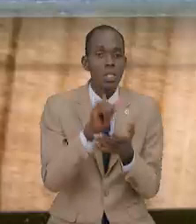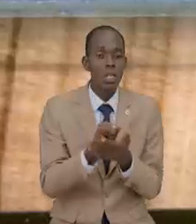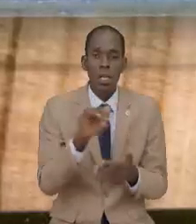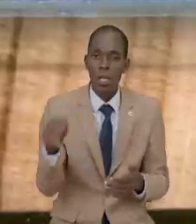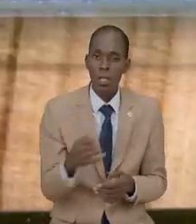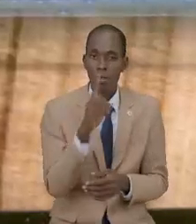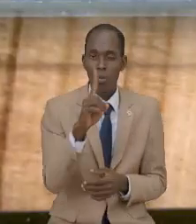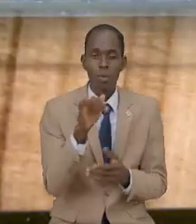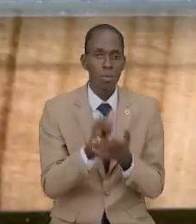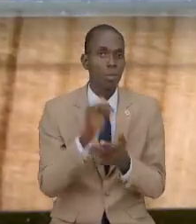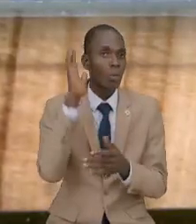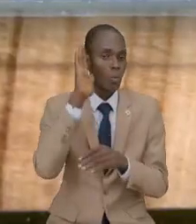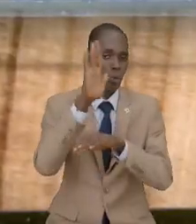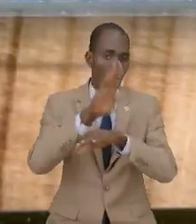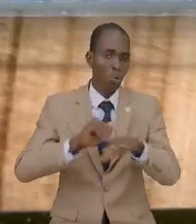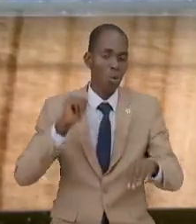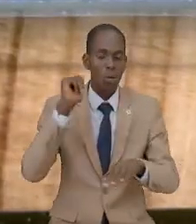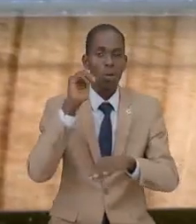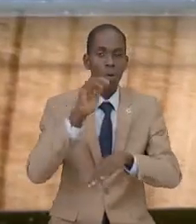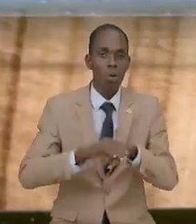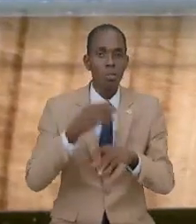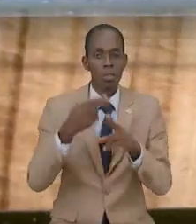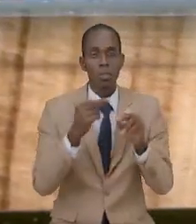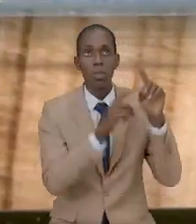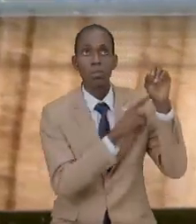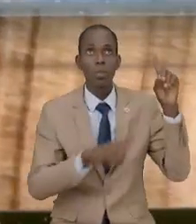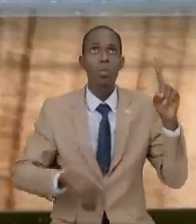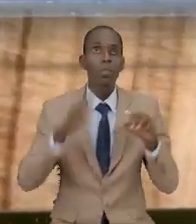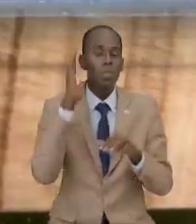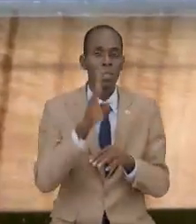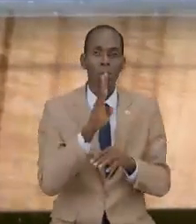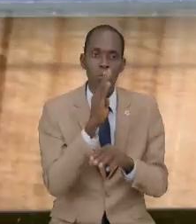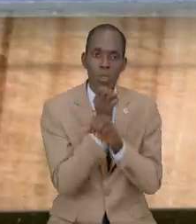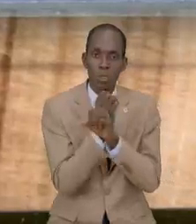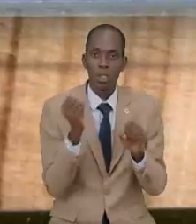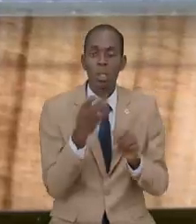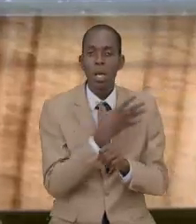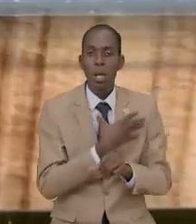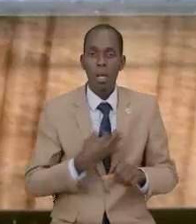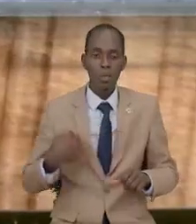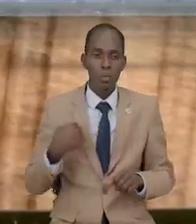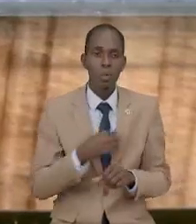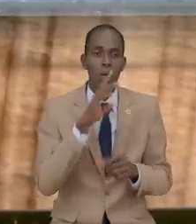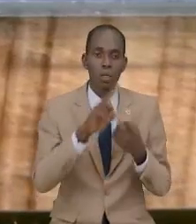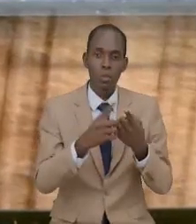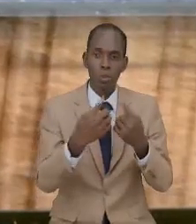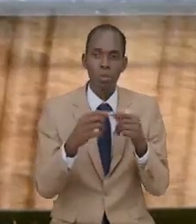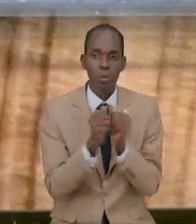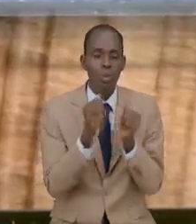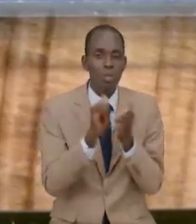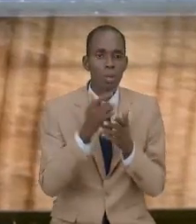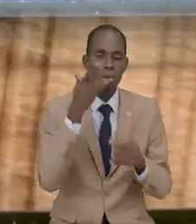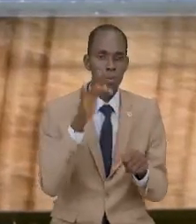shall call on the name of the Lord shall be saved. And we're to come with that promise, for